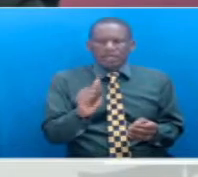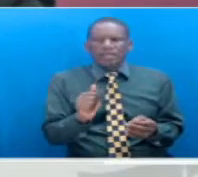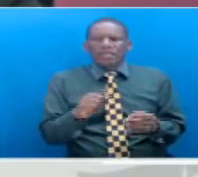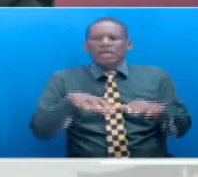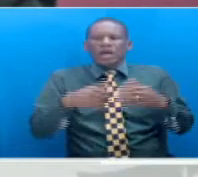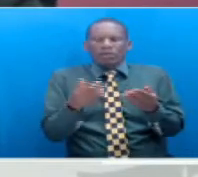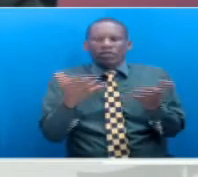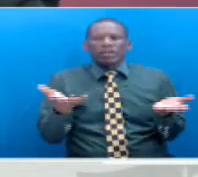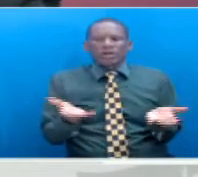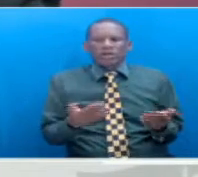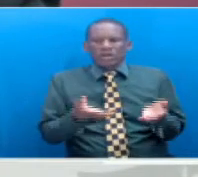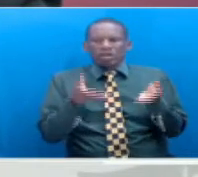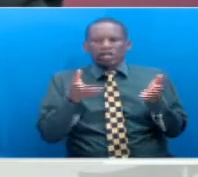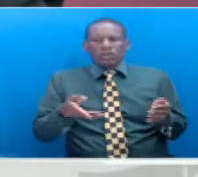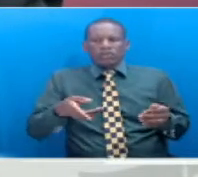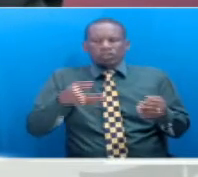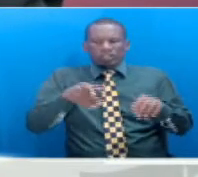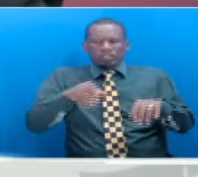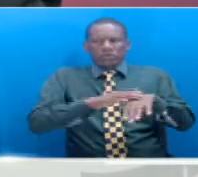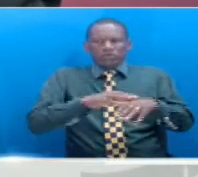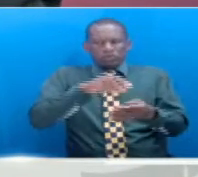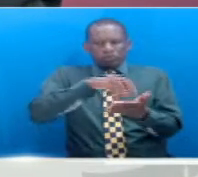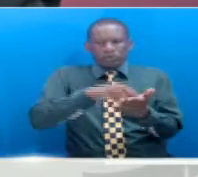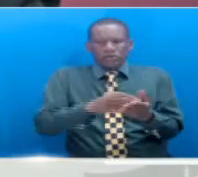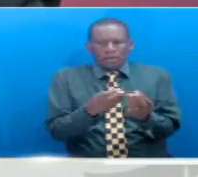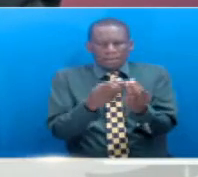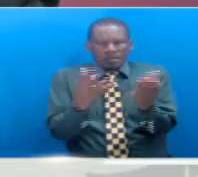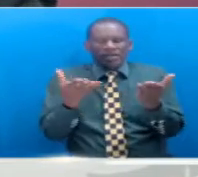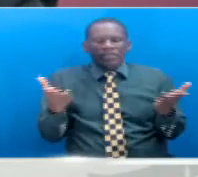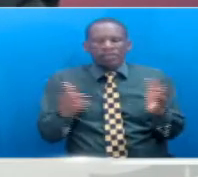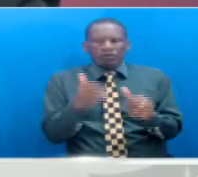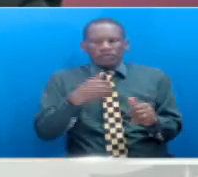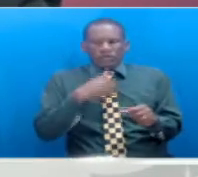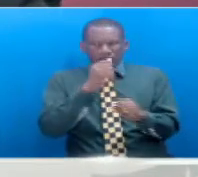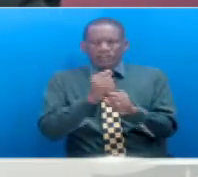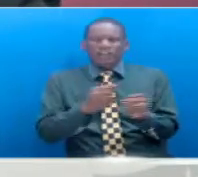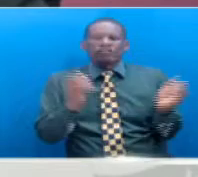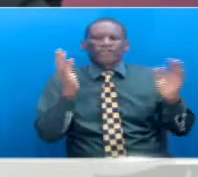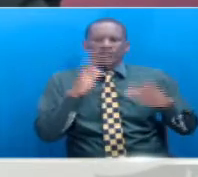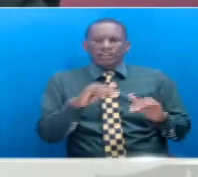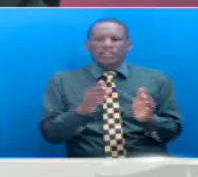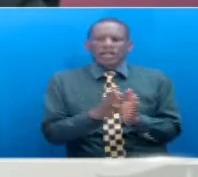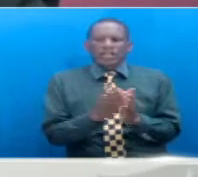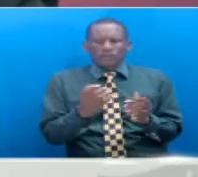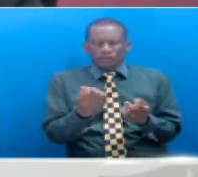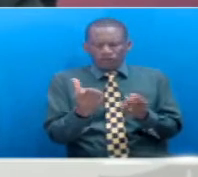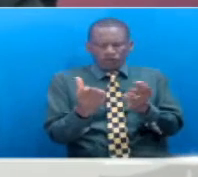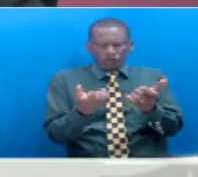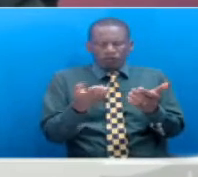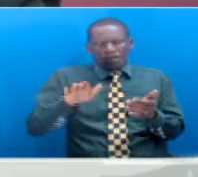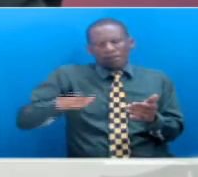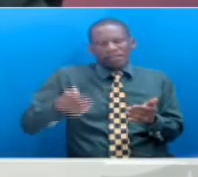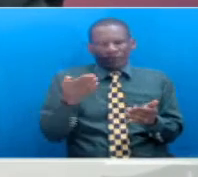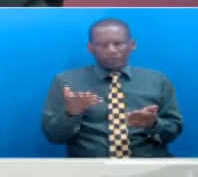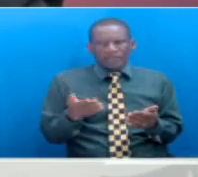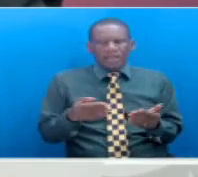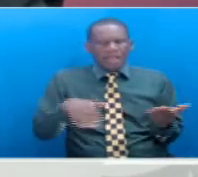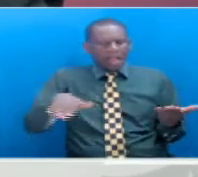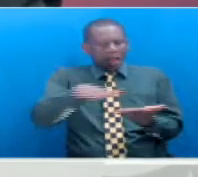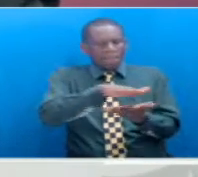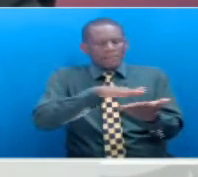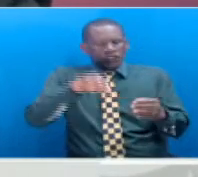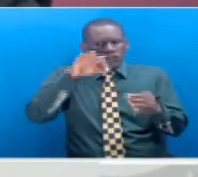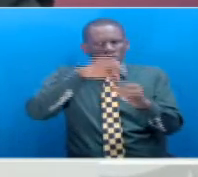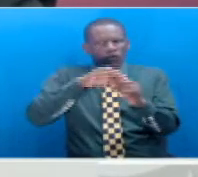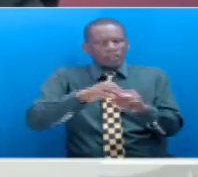At this point, we are in a good place because most of the things we have done, the few that are remaining are basically the